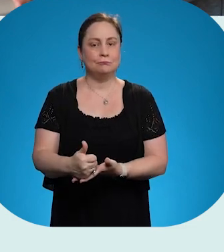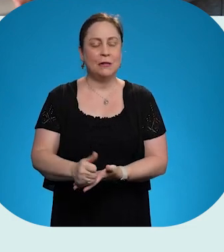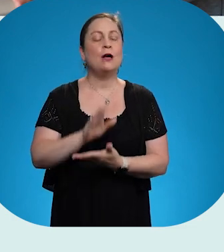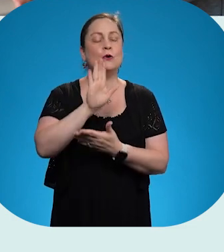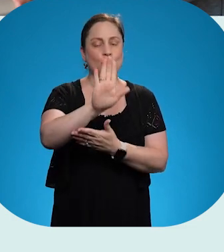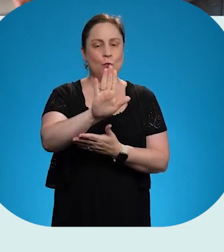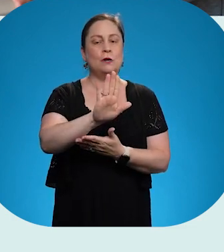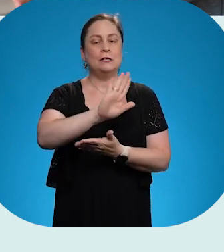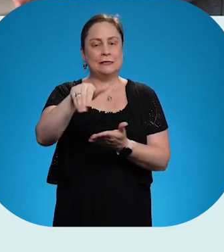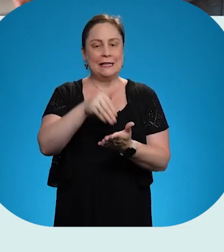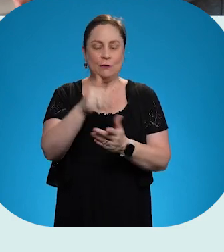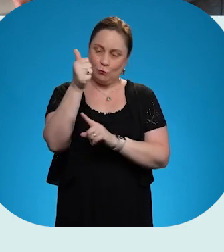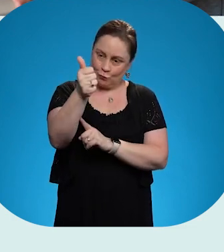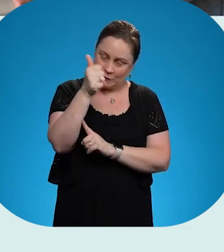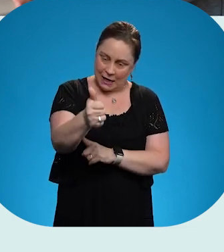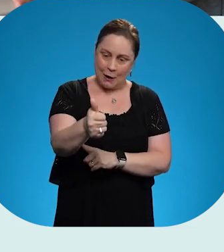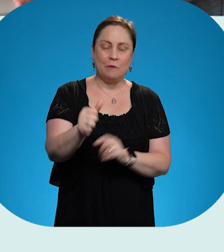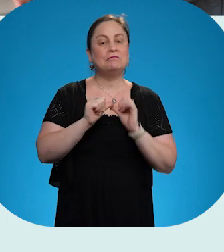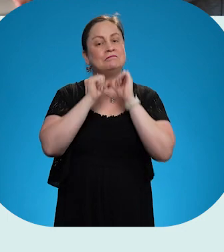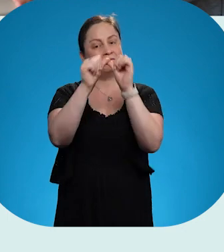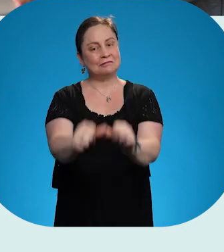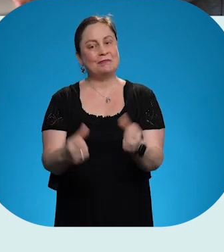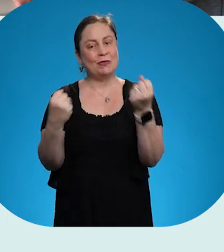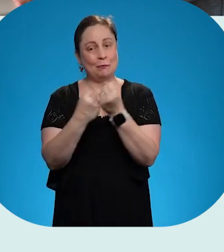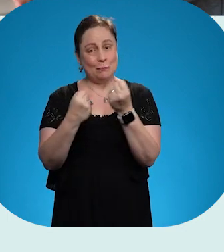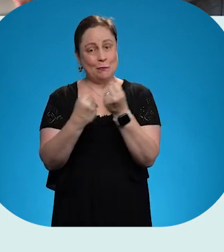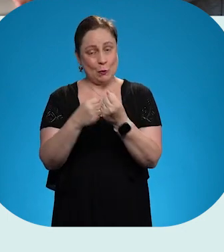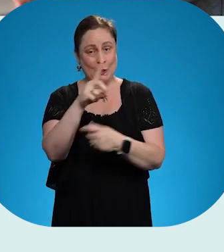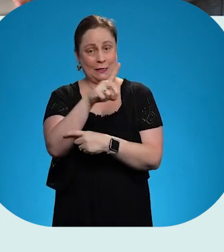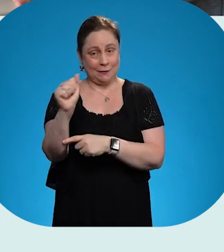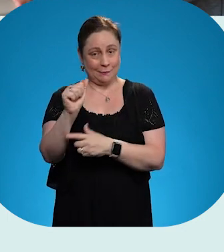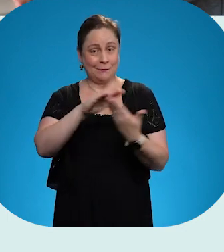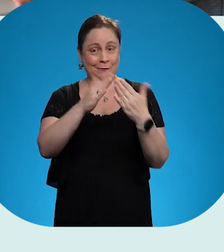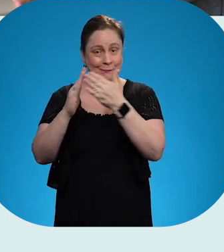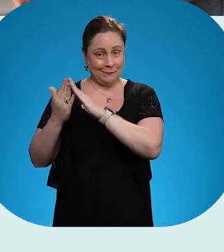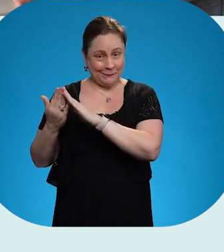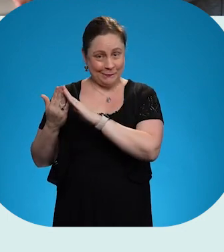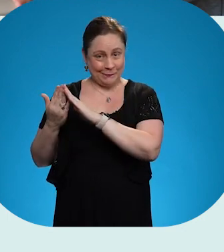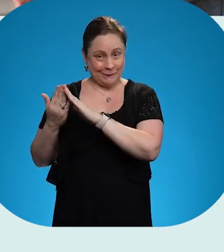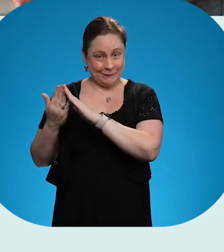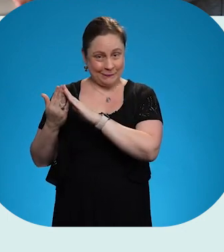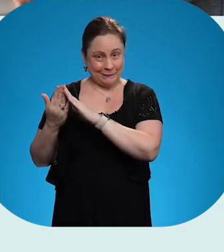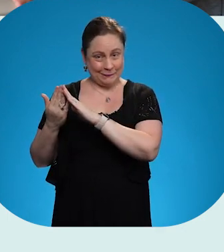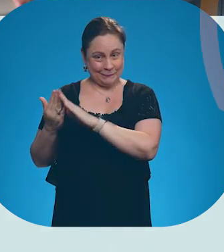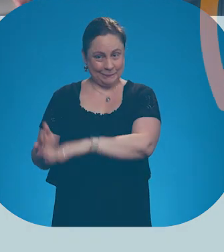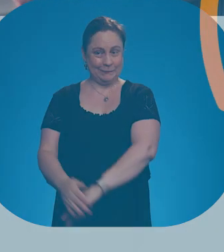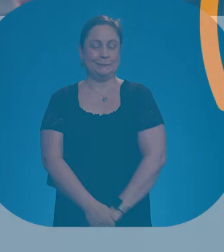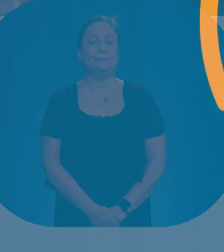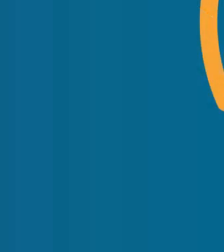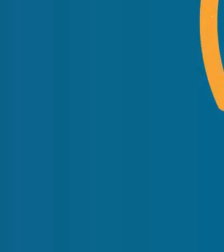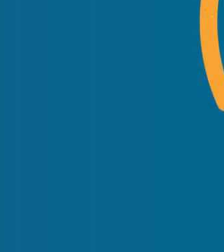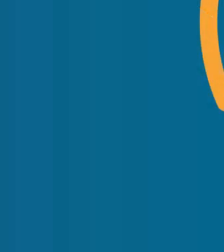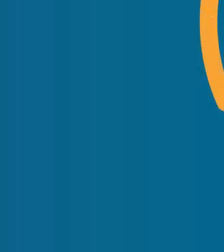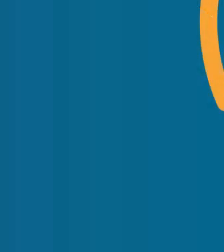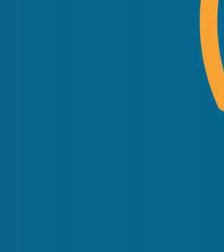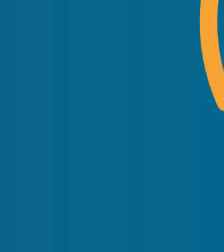you and your center as you continue to support the disability community.